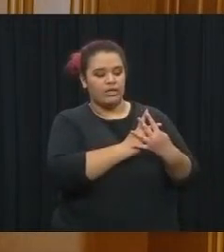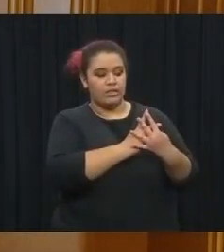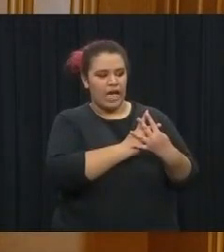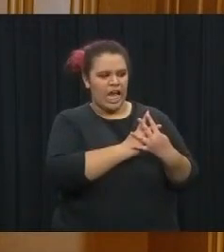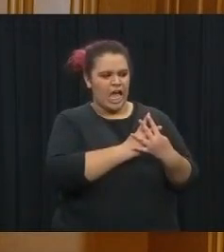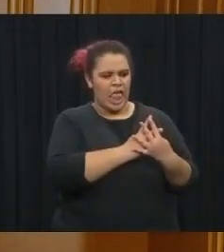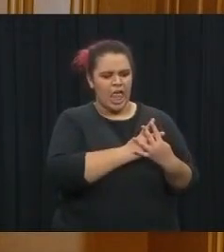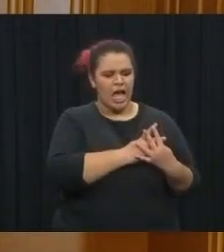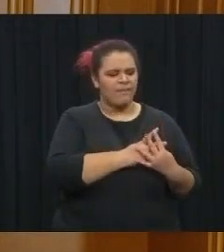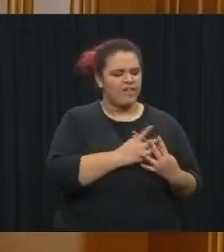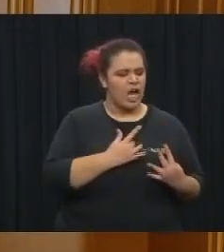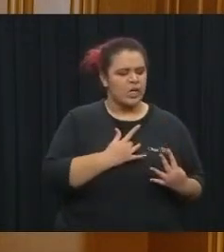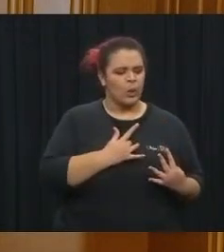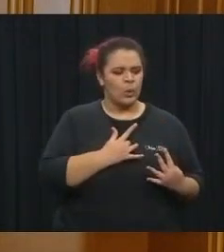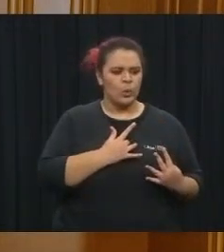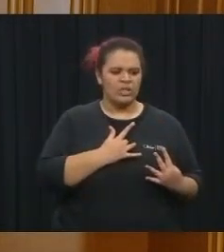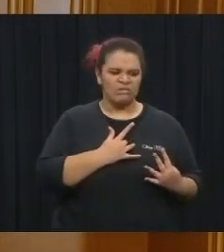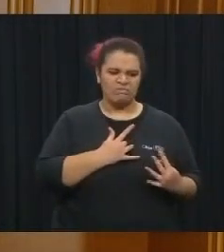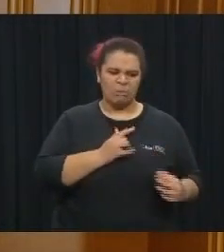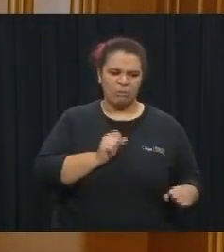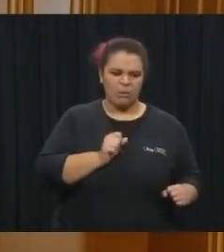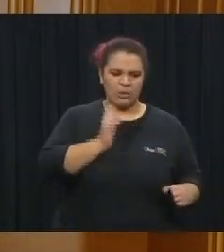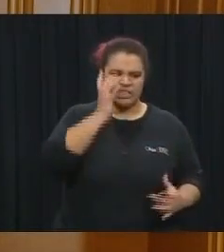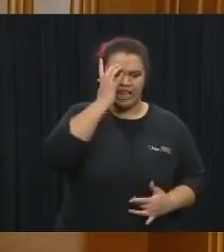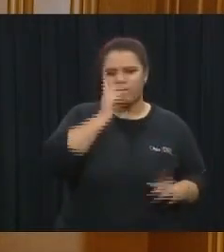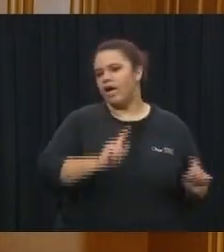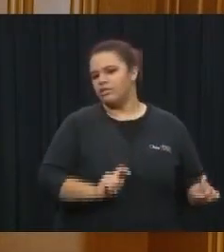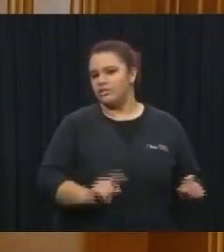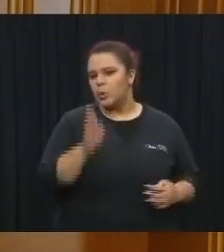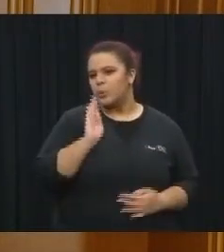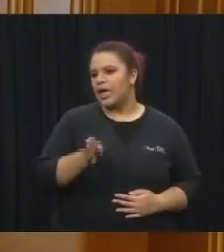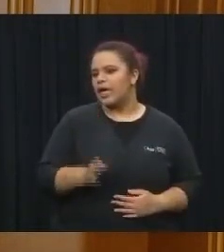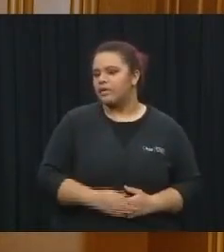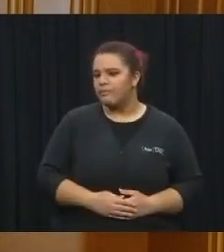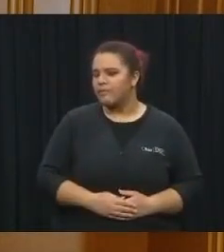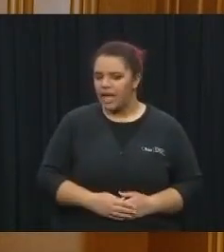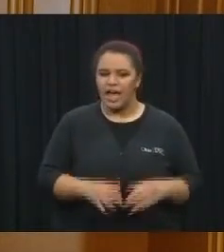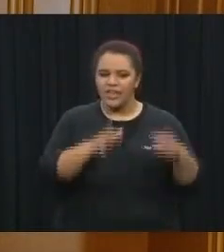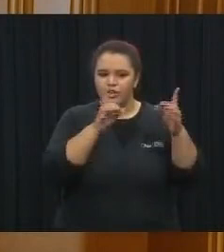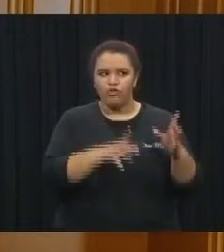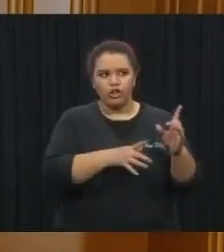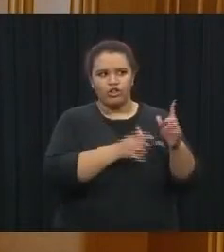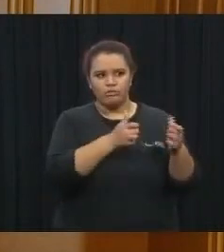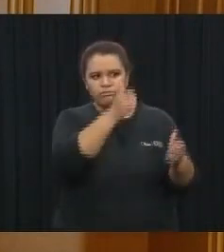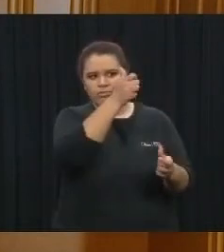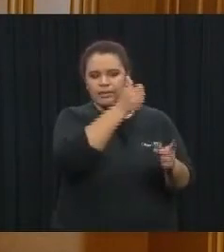on. And the director is certainly articulated to me,